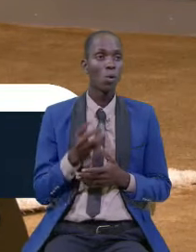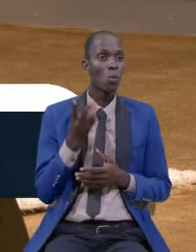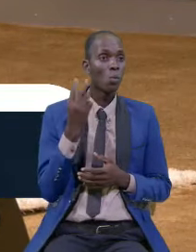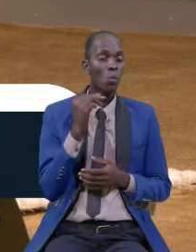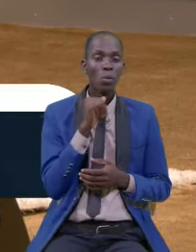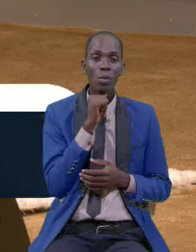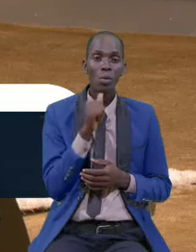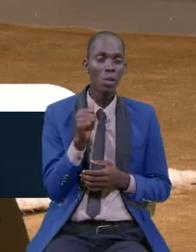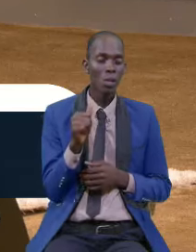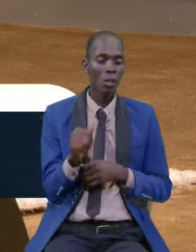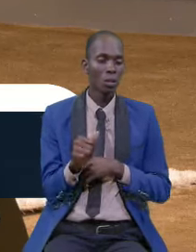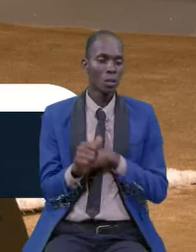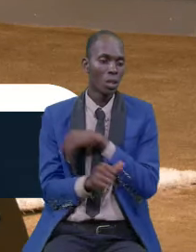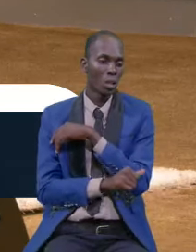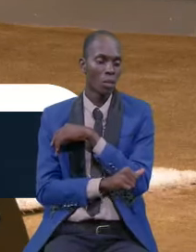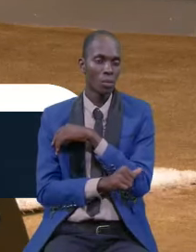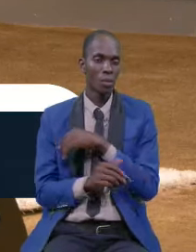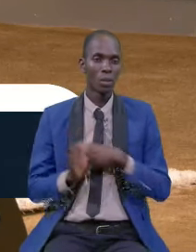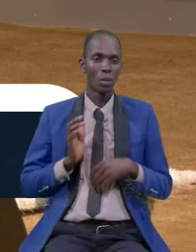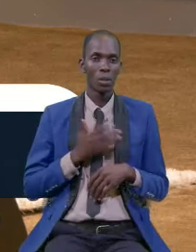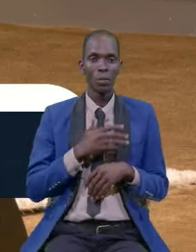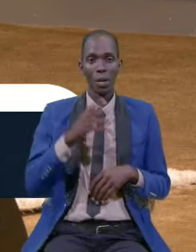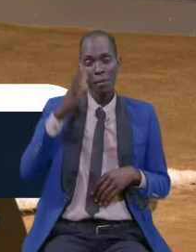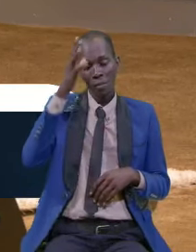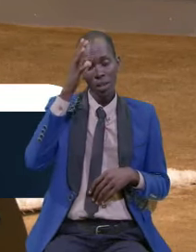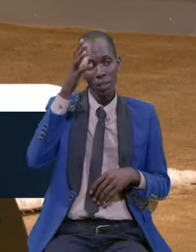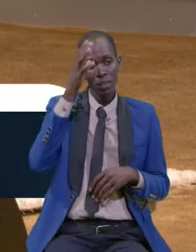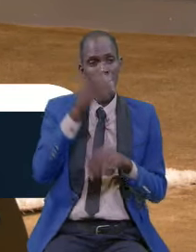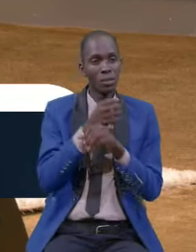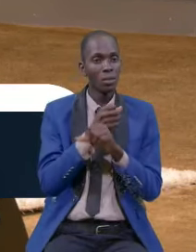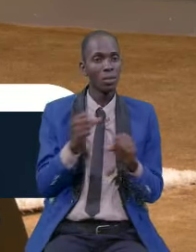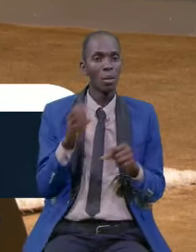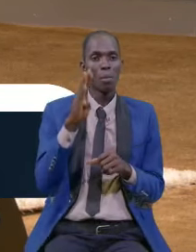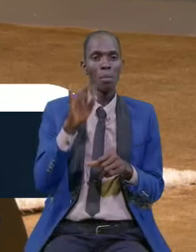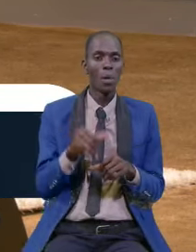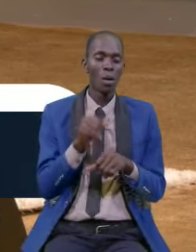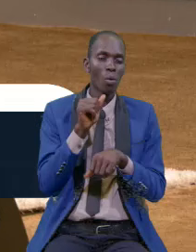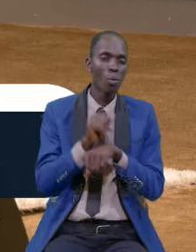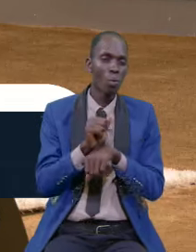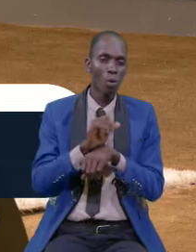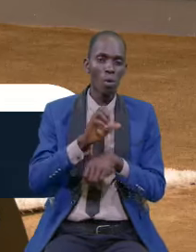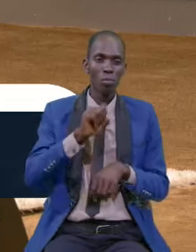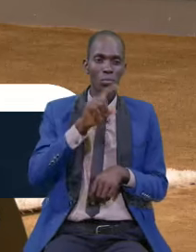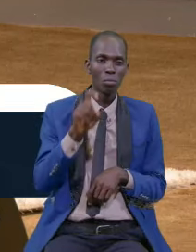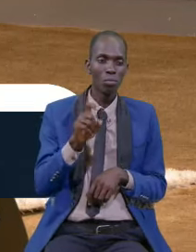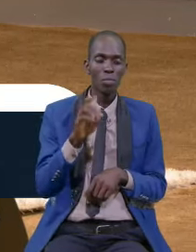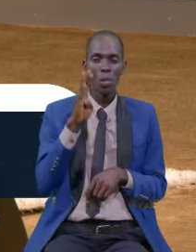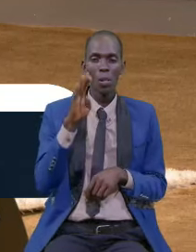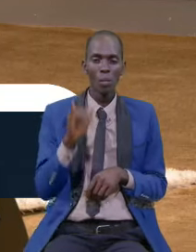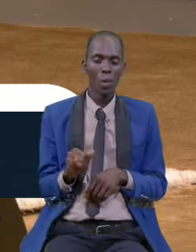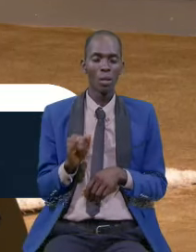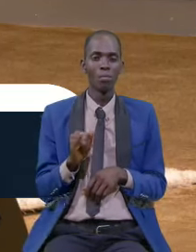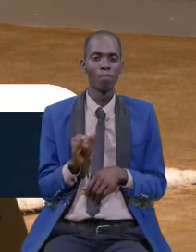Abraham, our father, justified by works, by appropriate